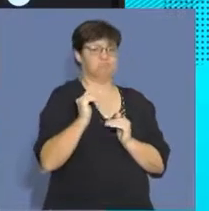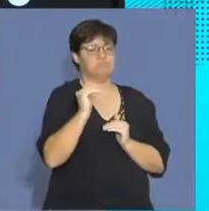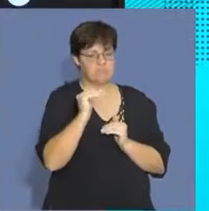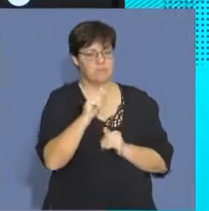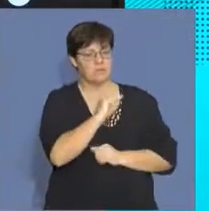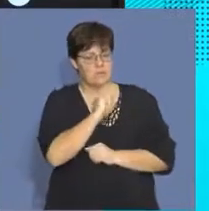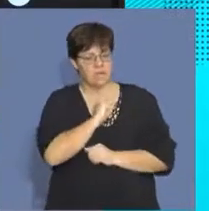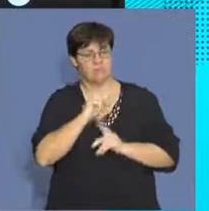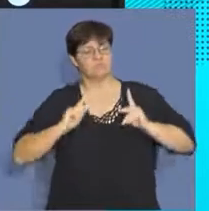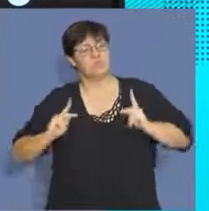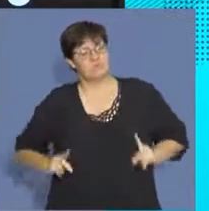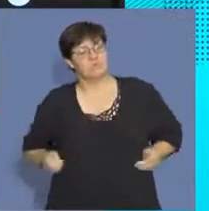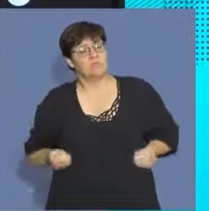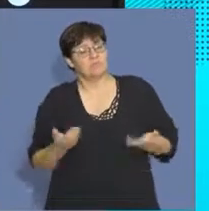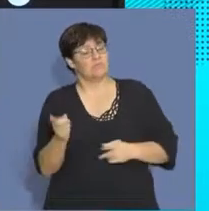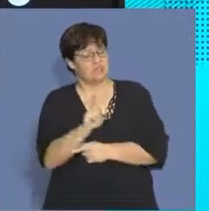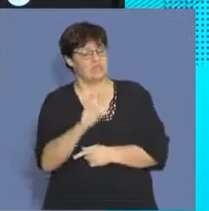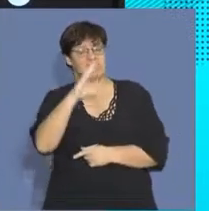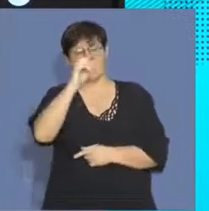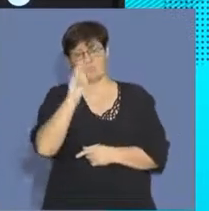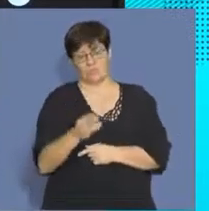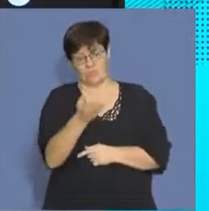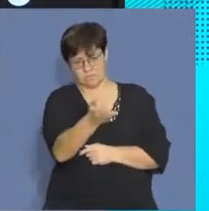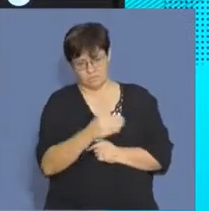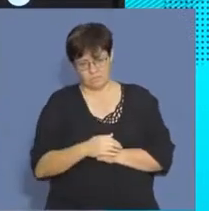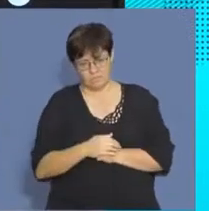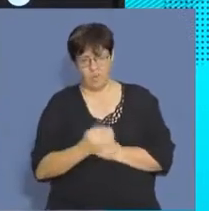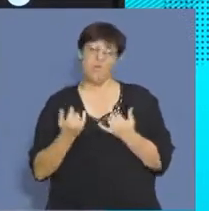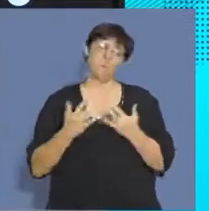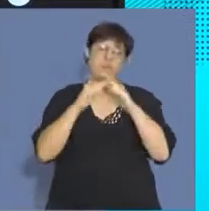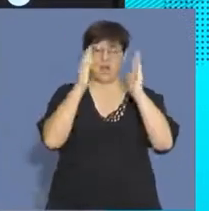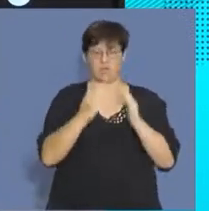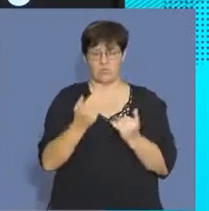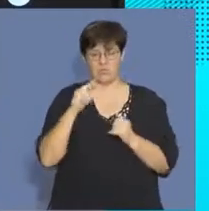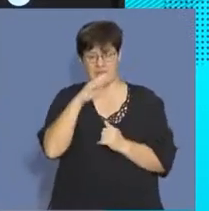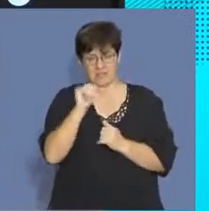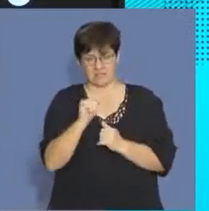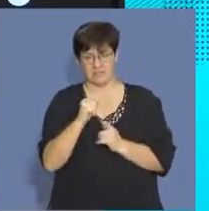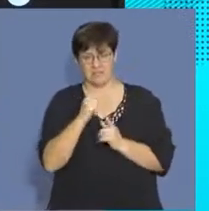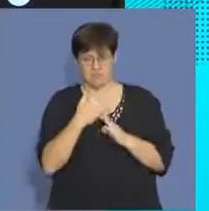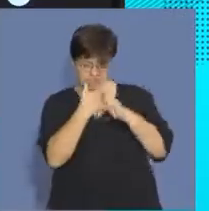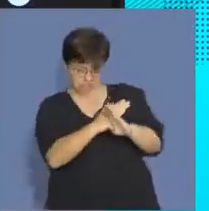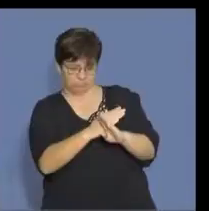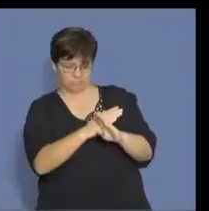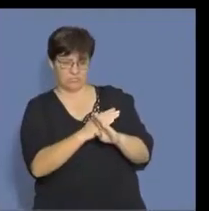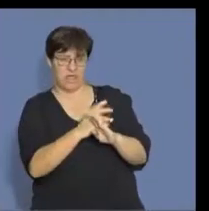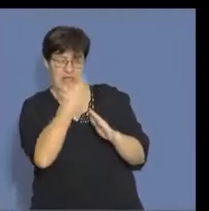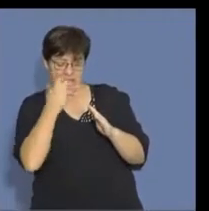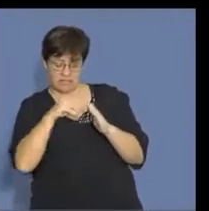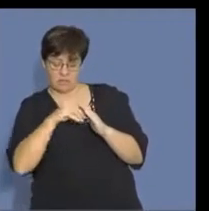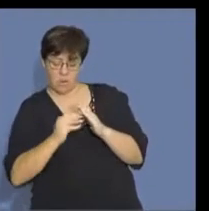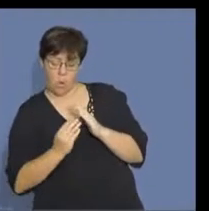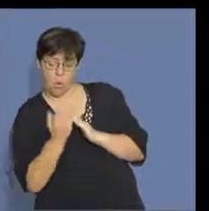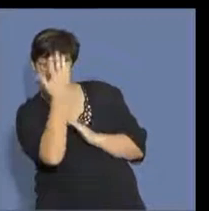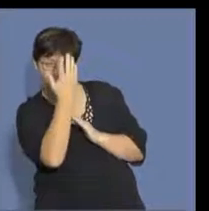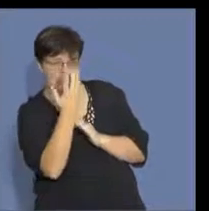fact that humans produce a large amount of carbon dioxide or greenhouse gases that now trap the heat and prevent that from being